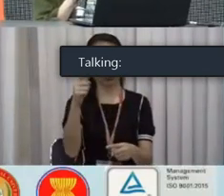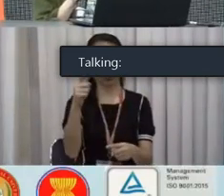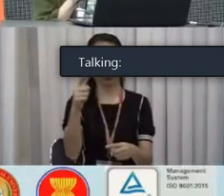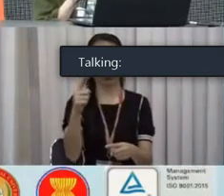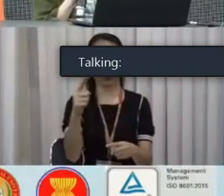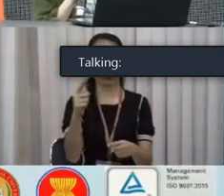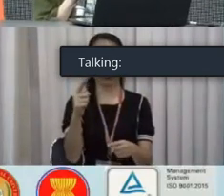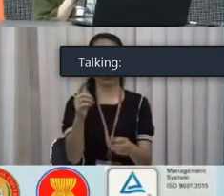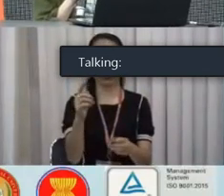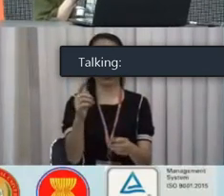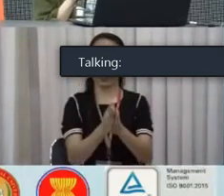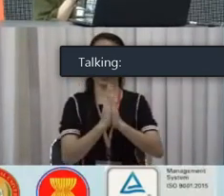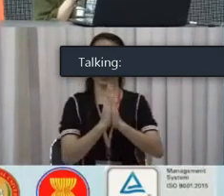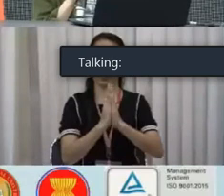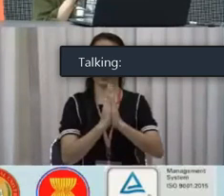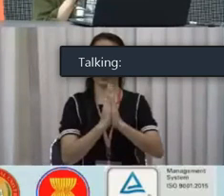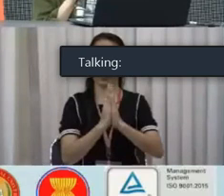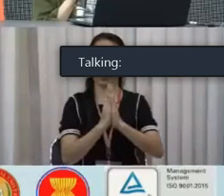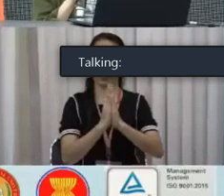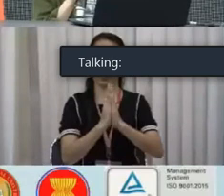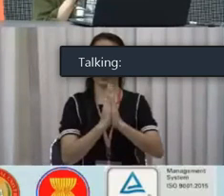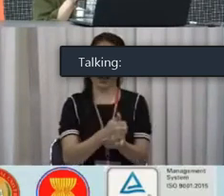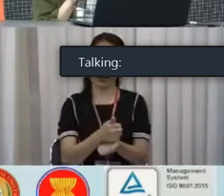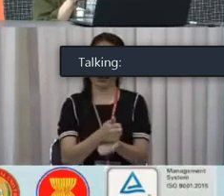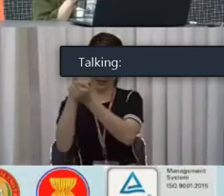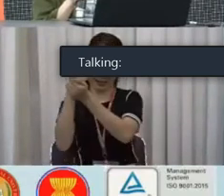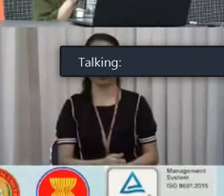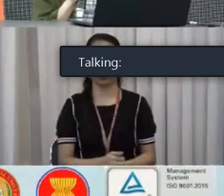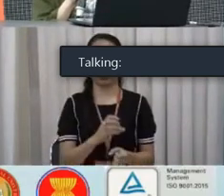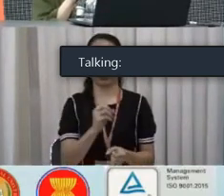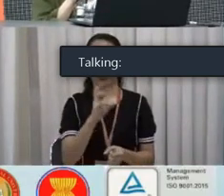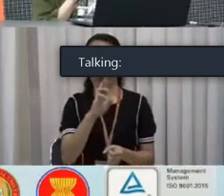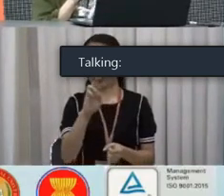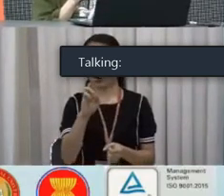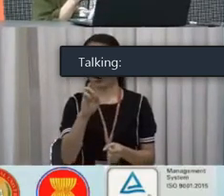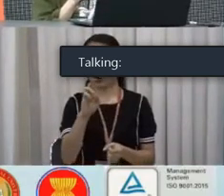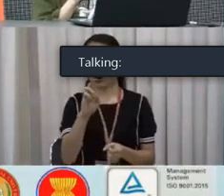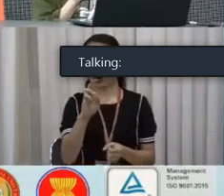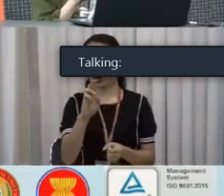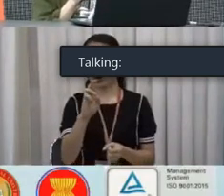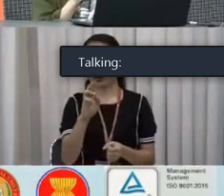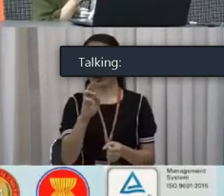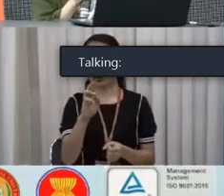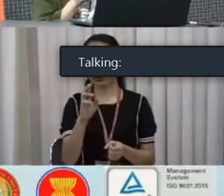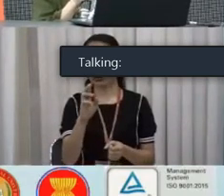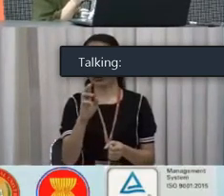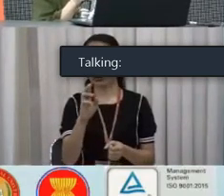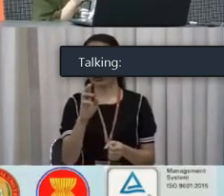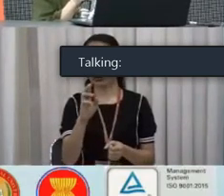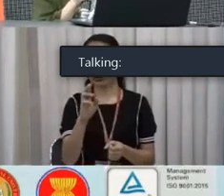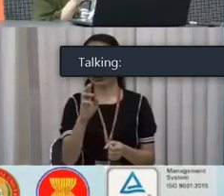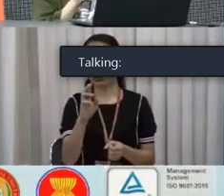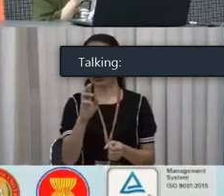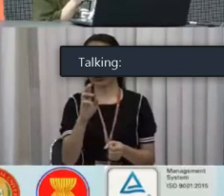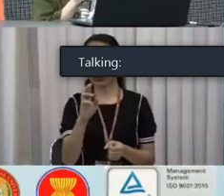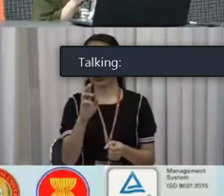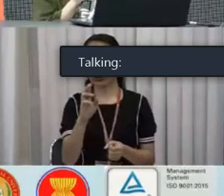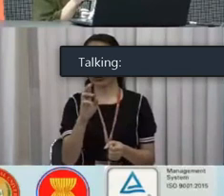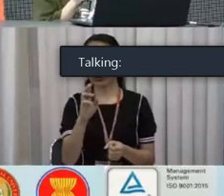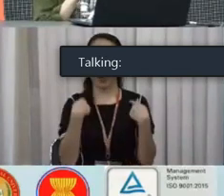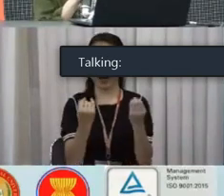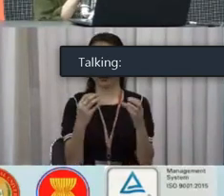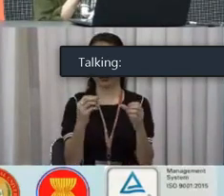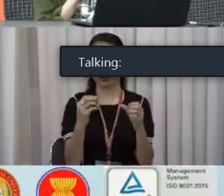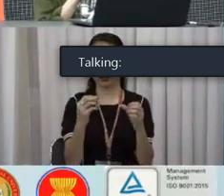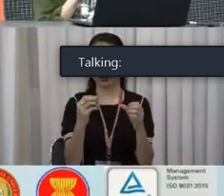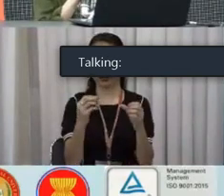for assistance, or if mas ganahan mo, daghan mo options para makalook o company.